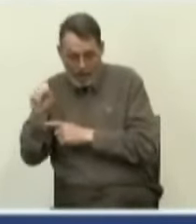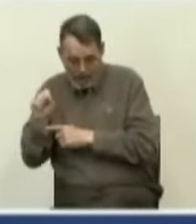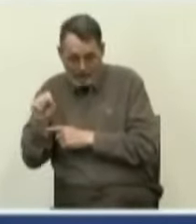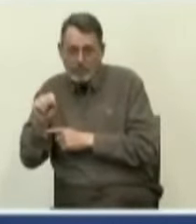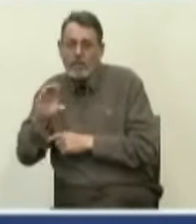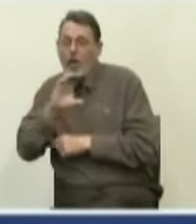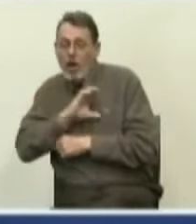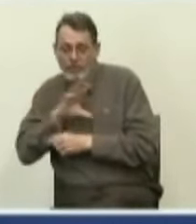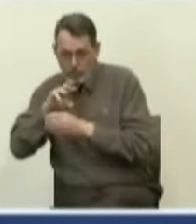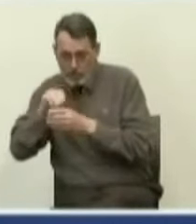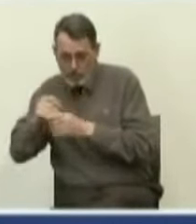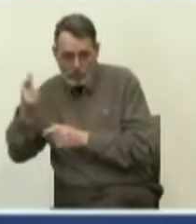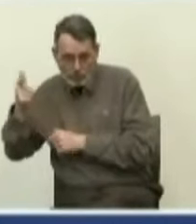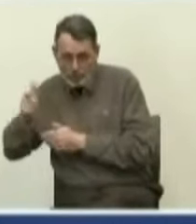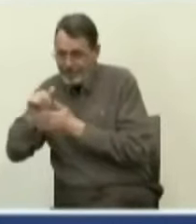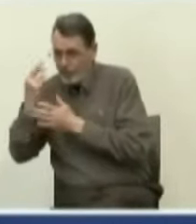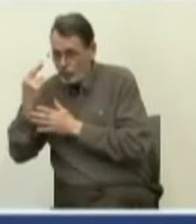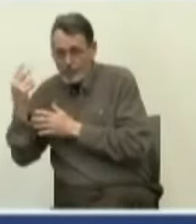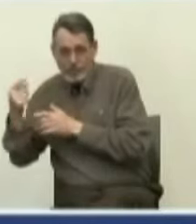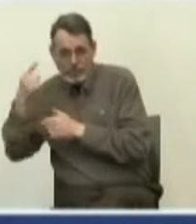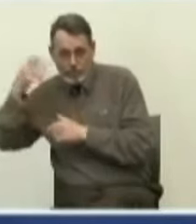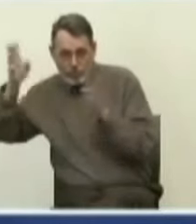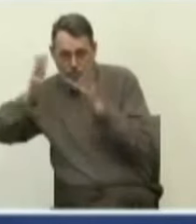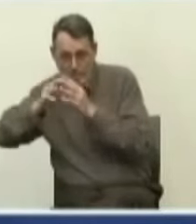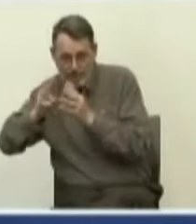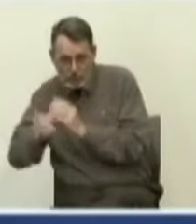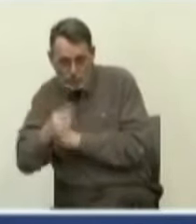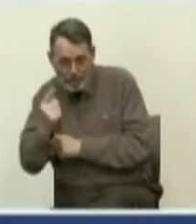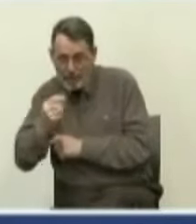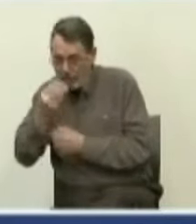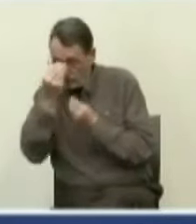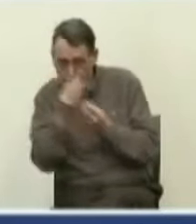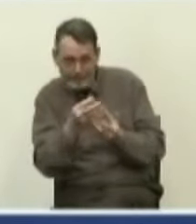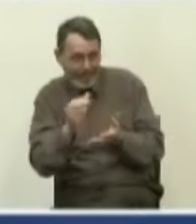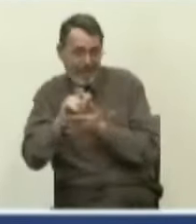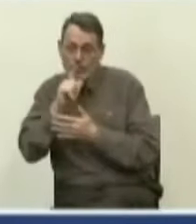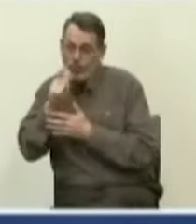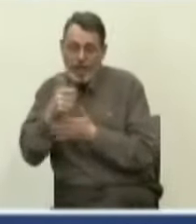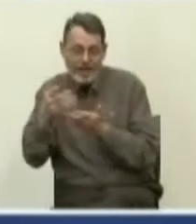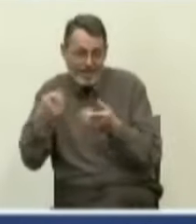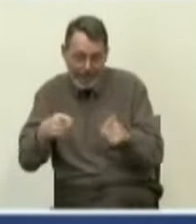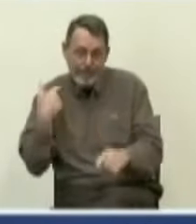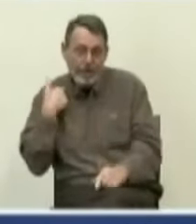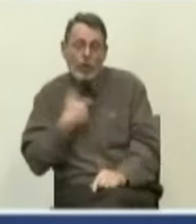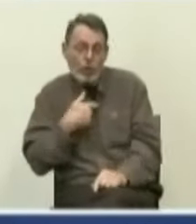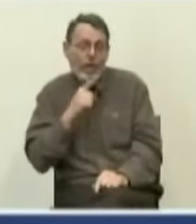reason we're here today, I just want you to know that, you know, it should not have happened, and we are sorry.